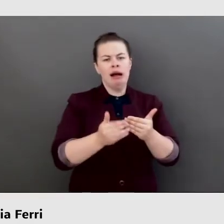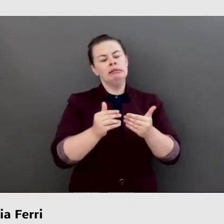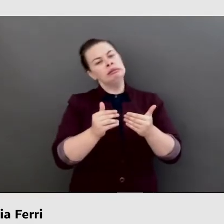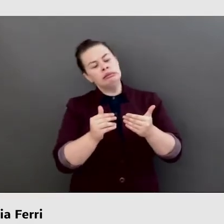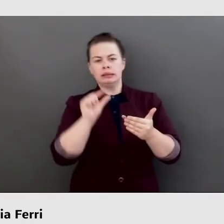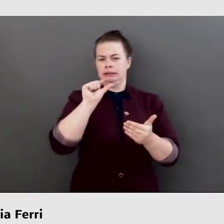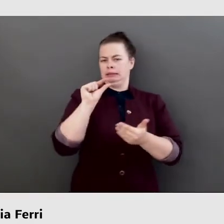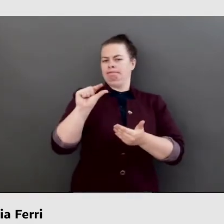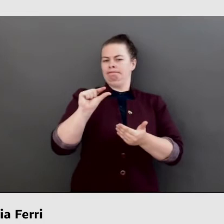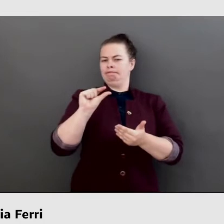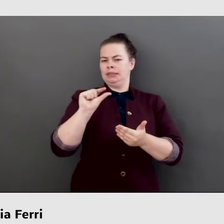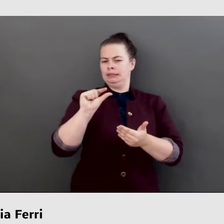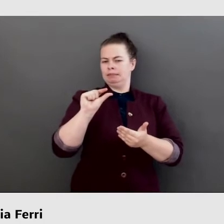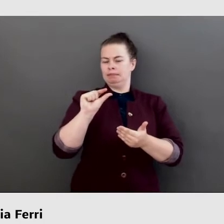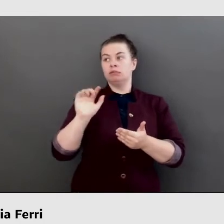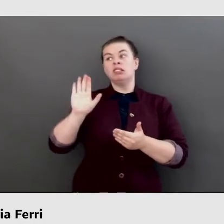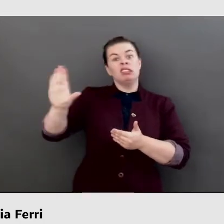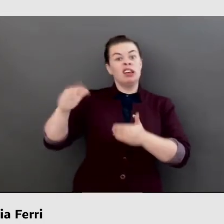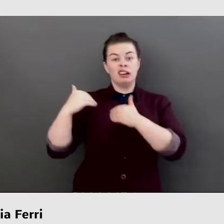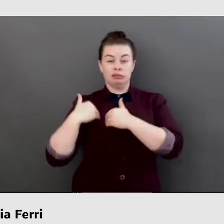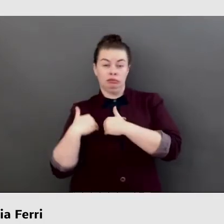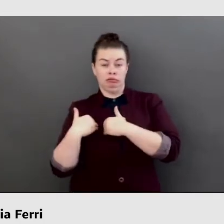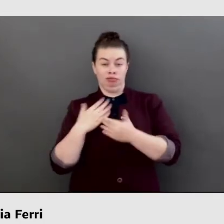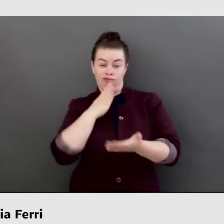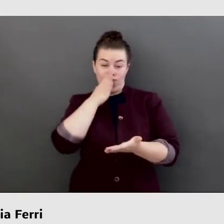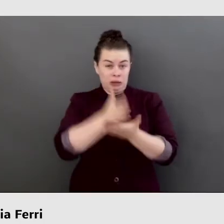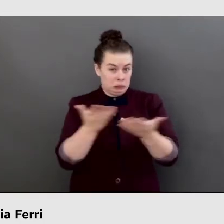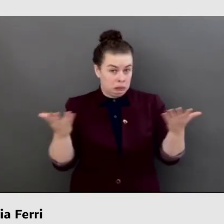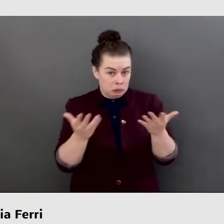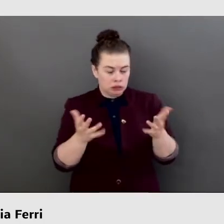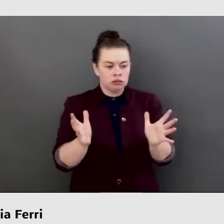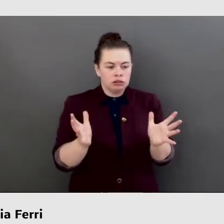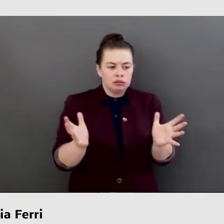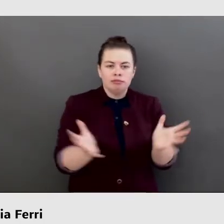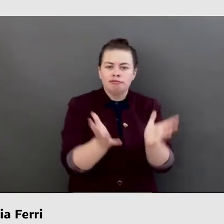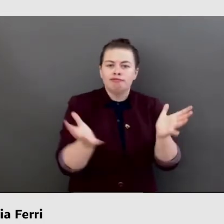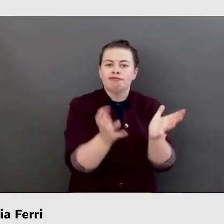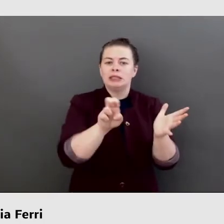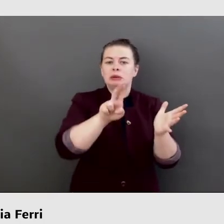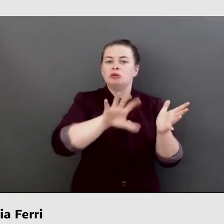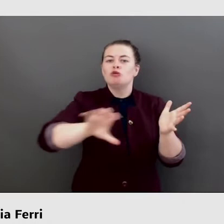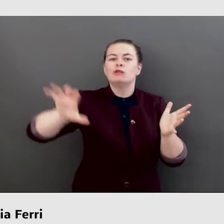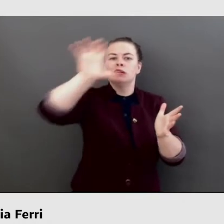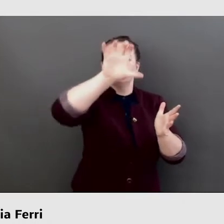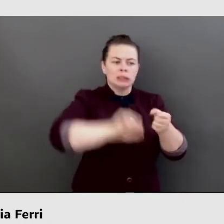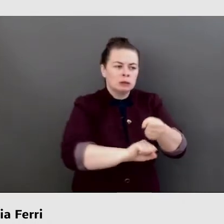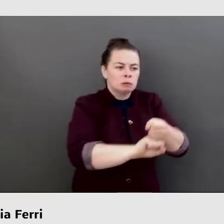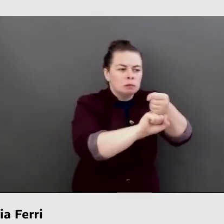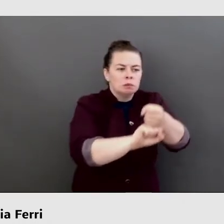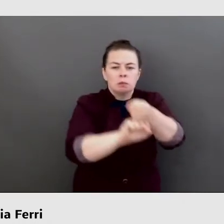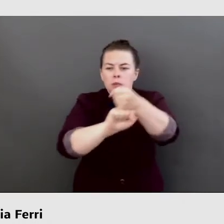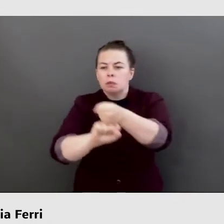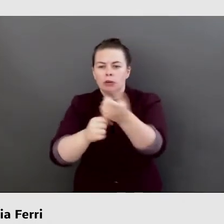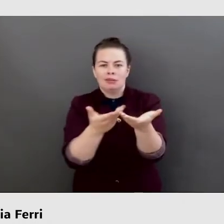to carry out actions to support, coordinate, or supplement the actions of the member states with regard